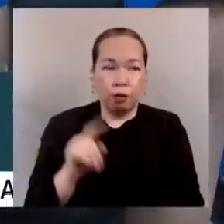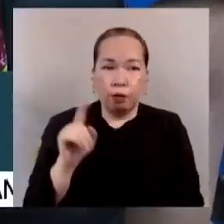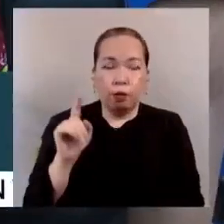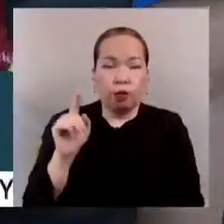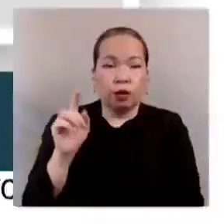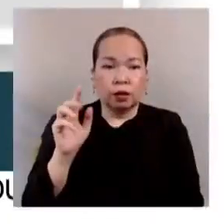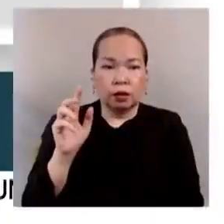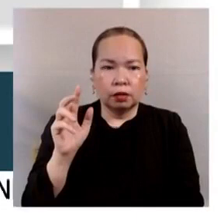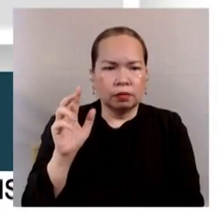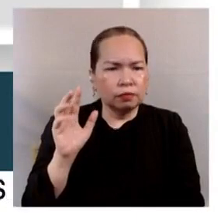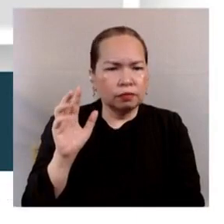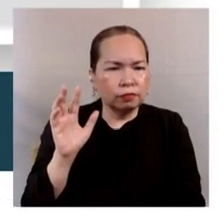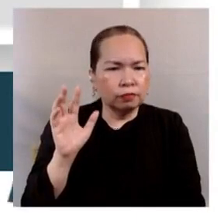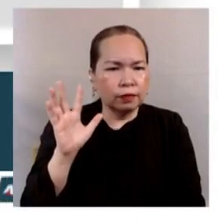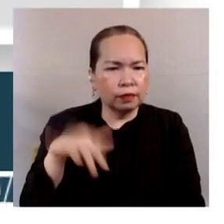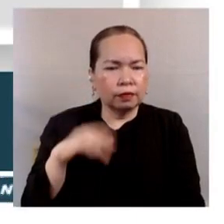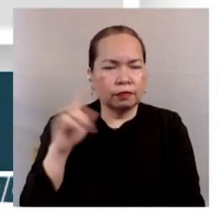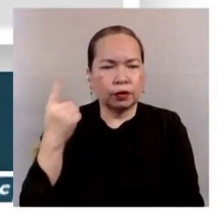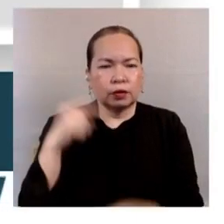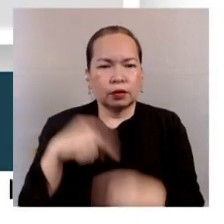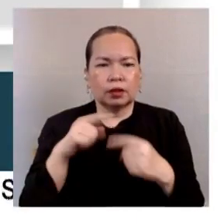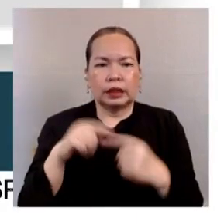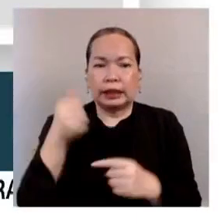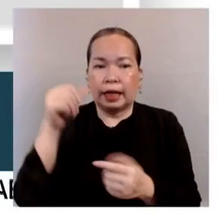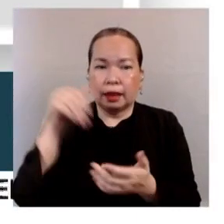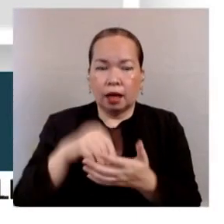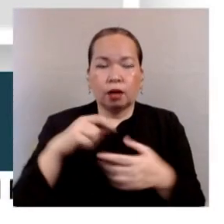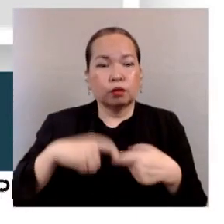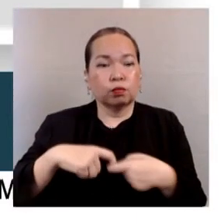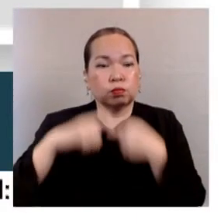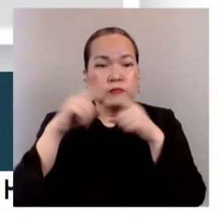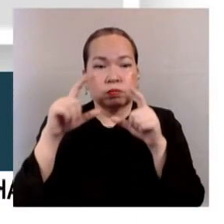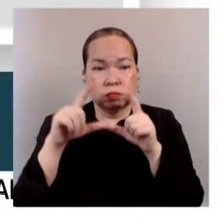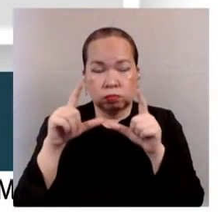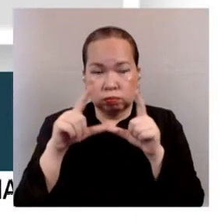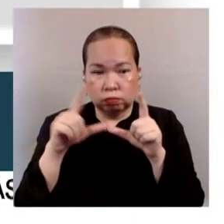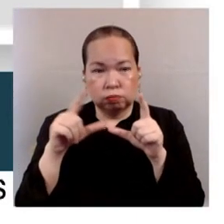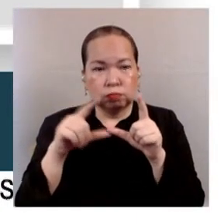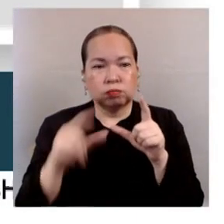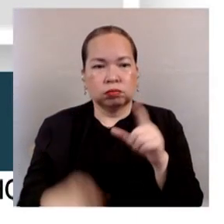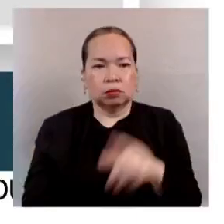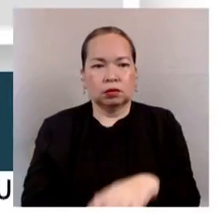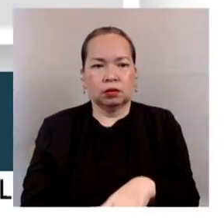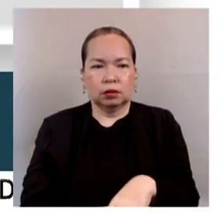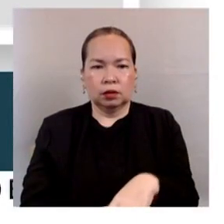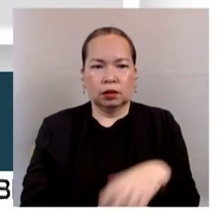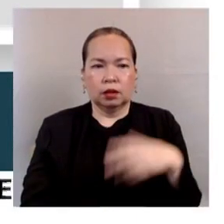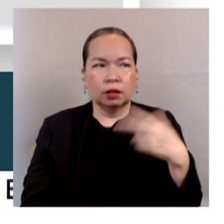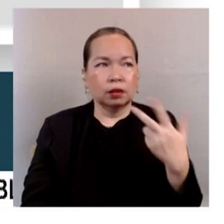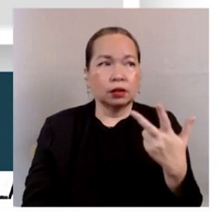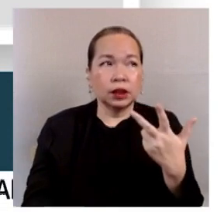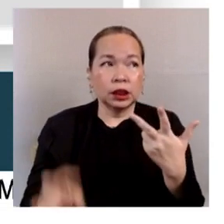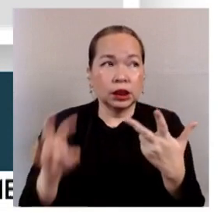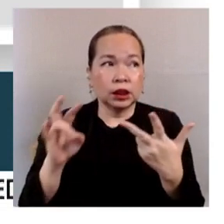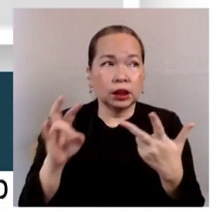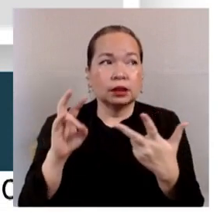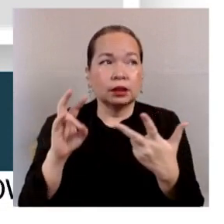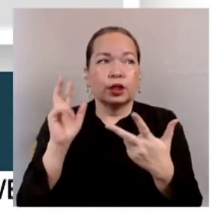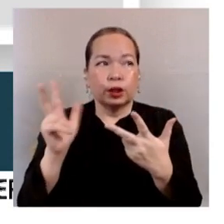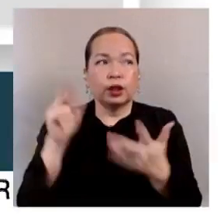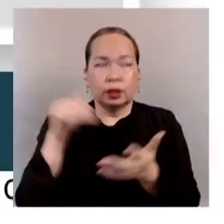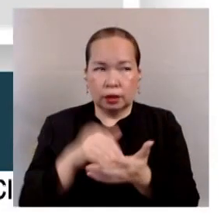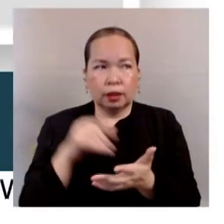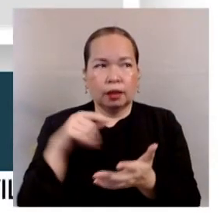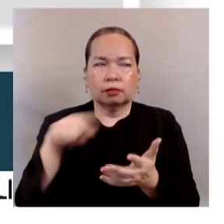plus 1 month suspension of driver's license for the second offense, 20,000 pesos plus 1 year suspension of driver's license